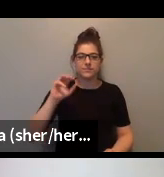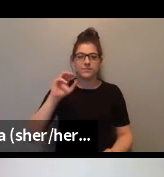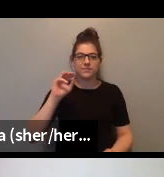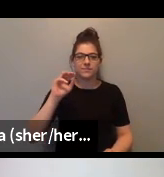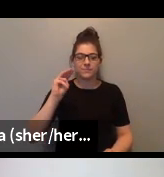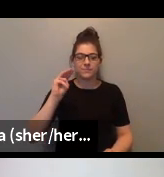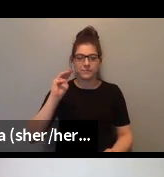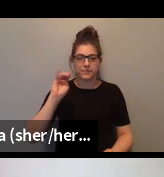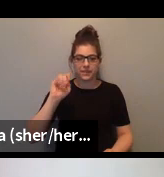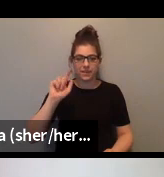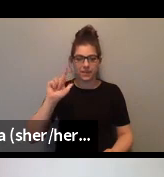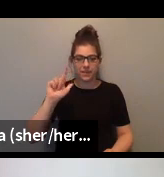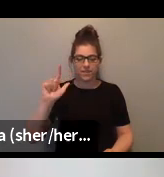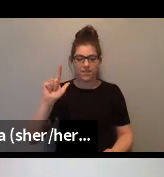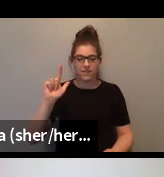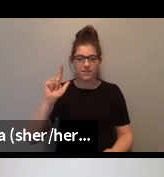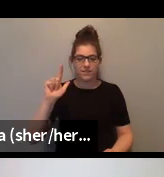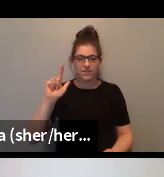a question.